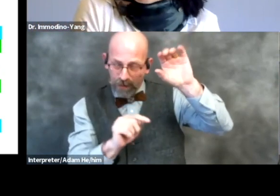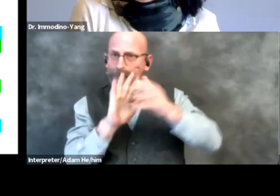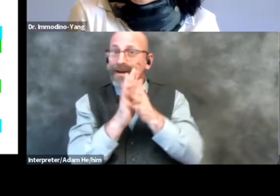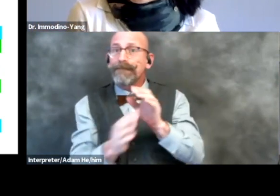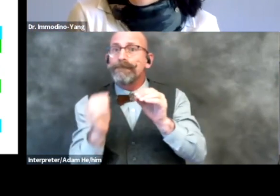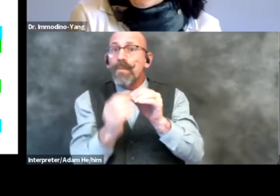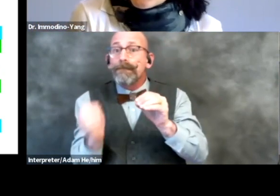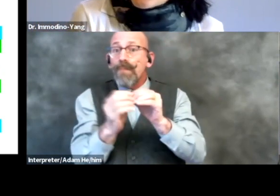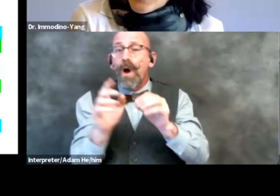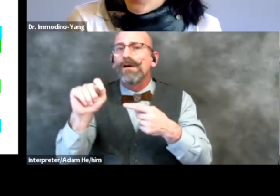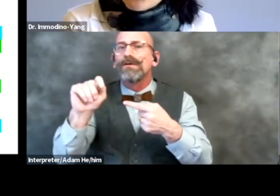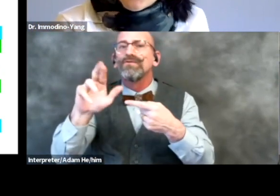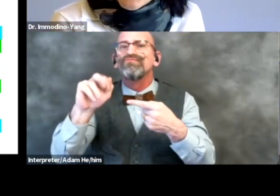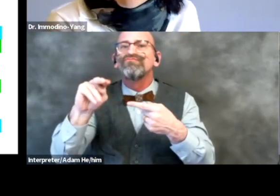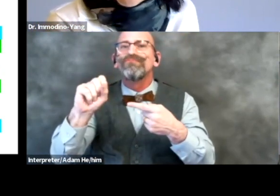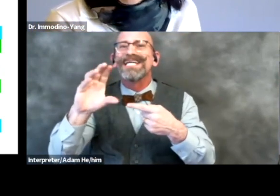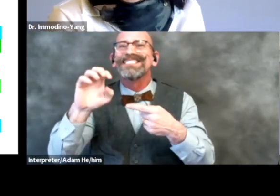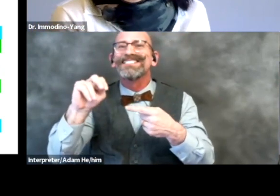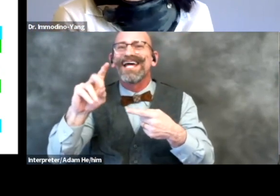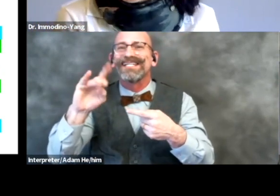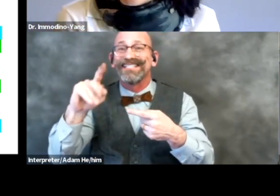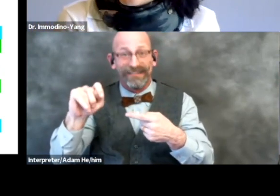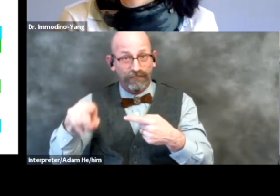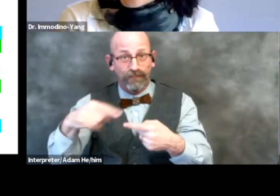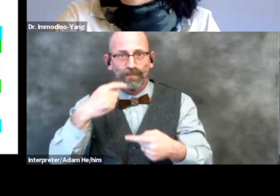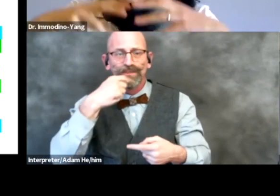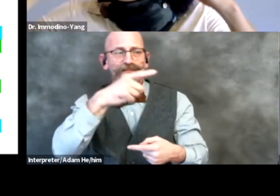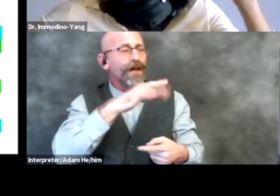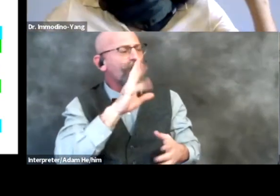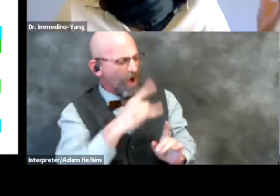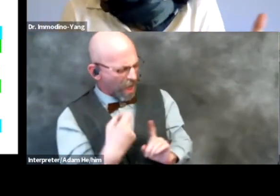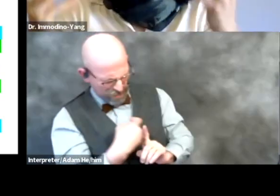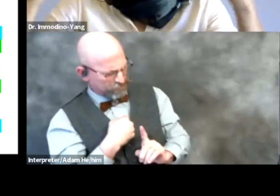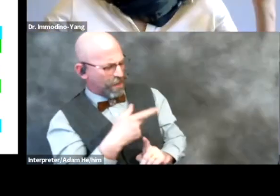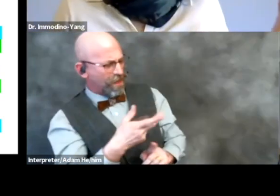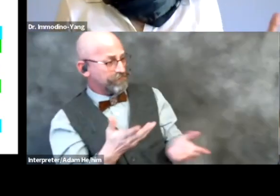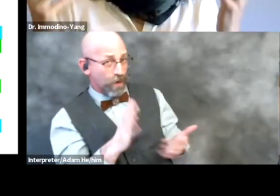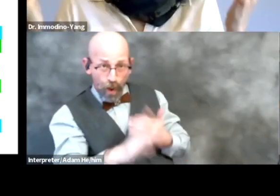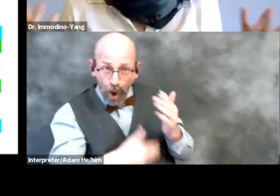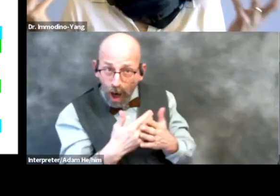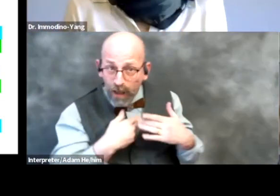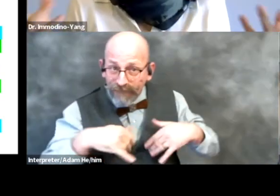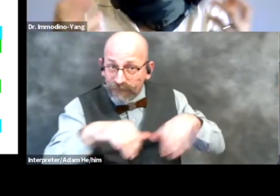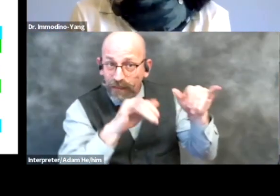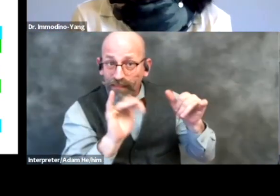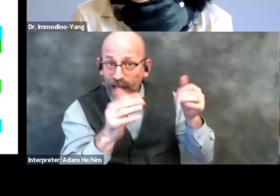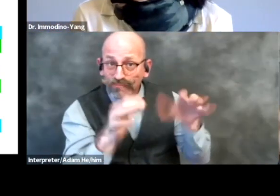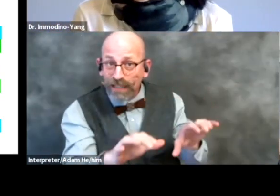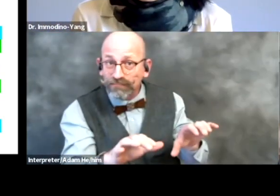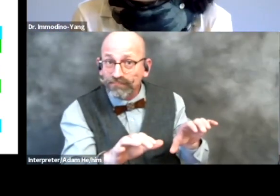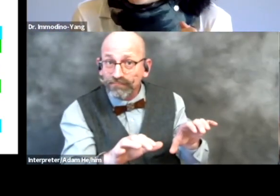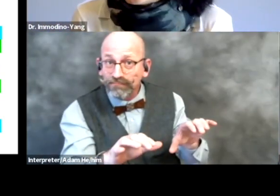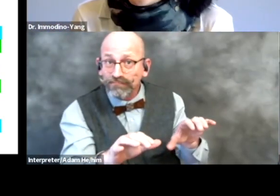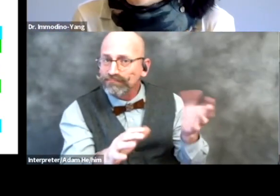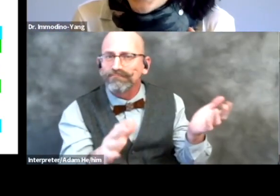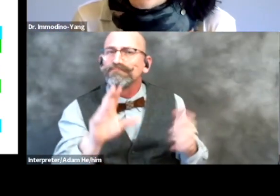I guess what really hits me is how not everyone is able to get this chance, right? She's making these broader sort of inferences out of the